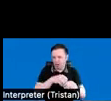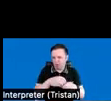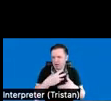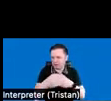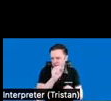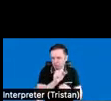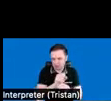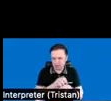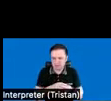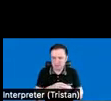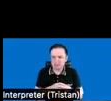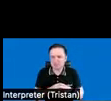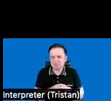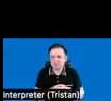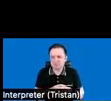environments.